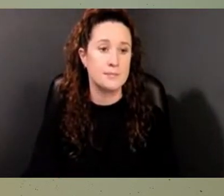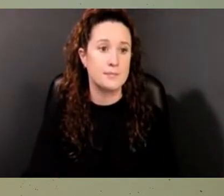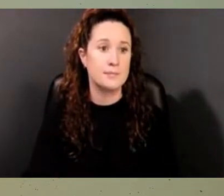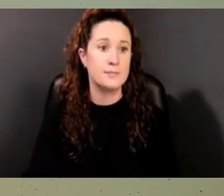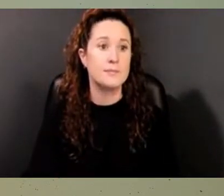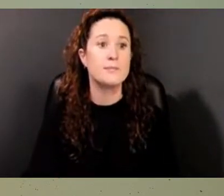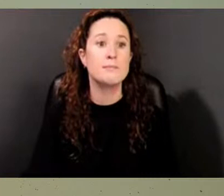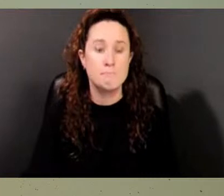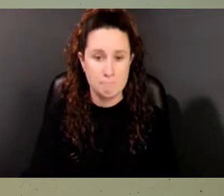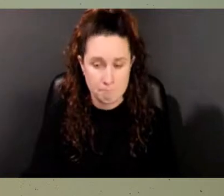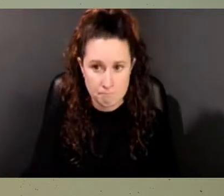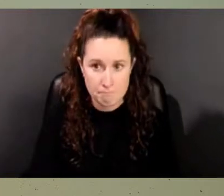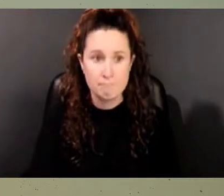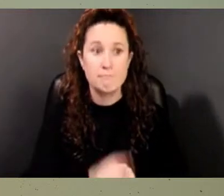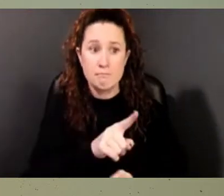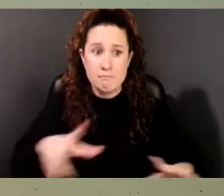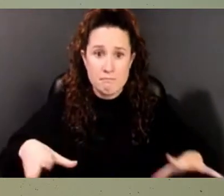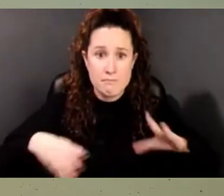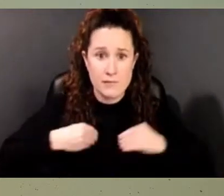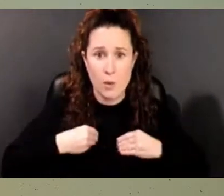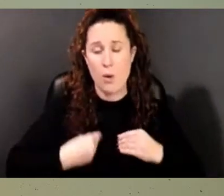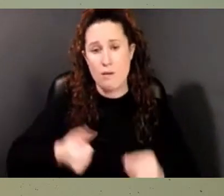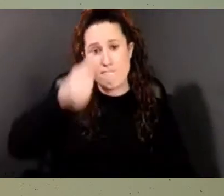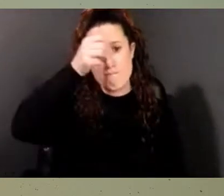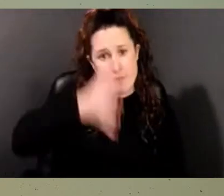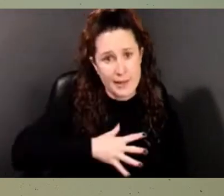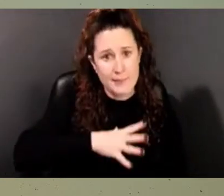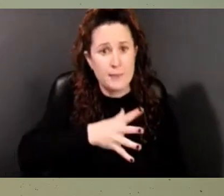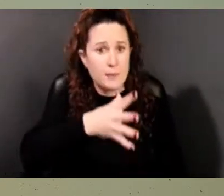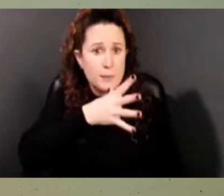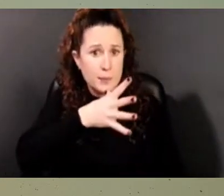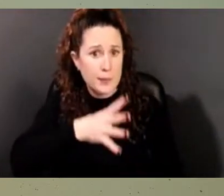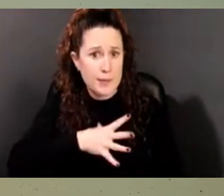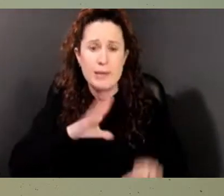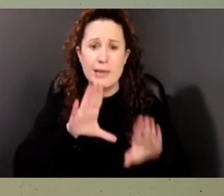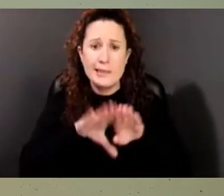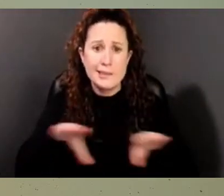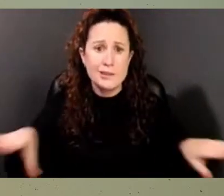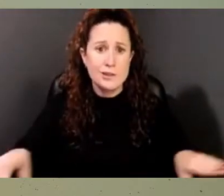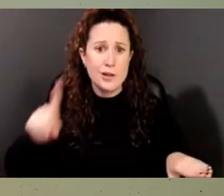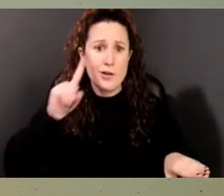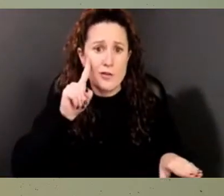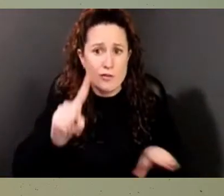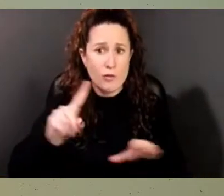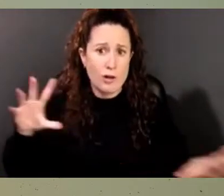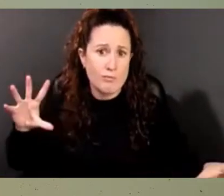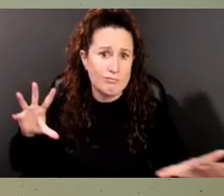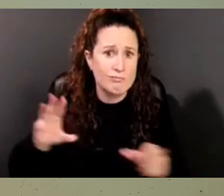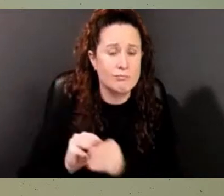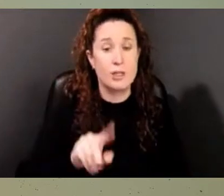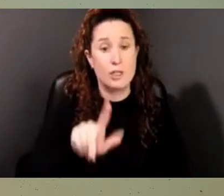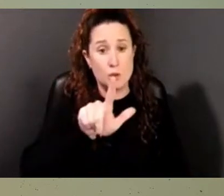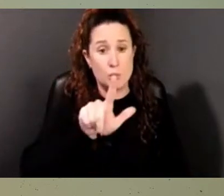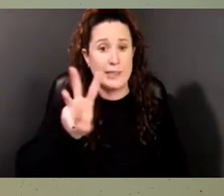John Dickinson owned men, women, and children for 26 years.